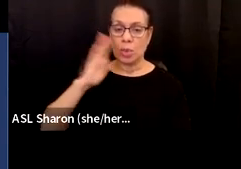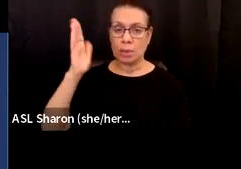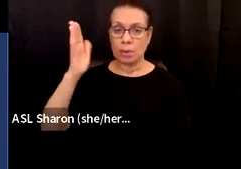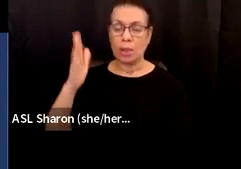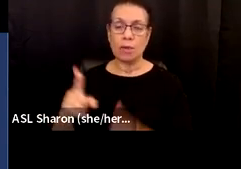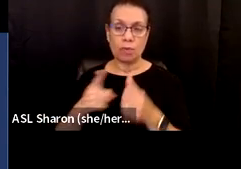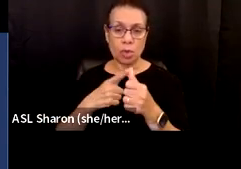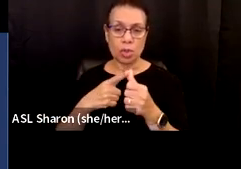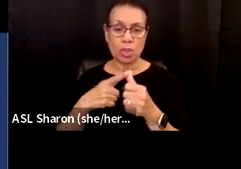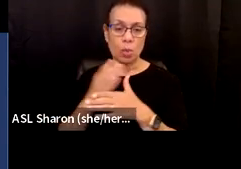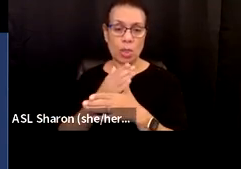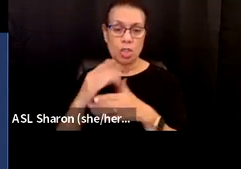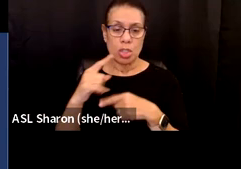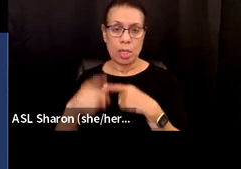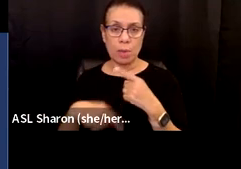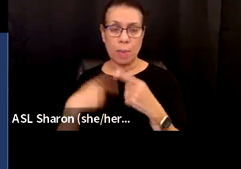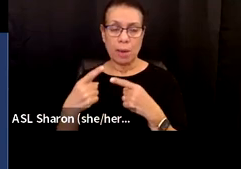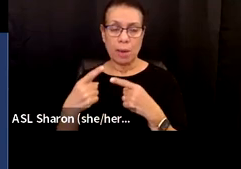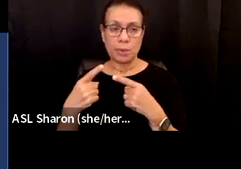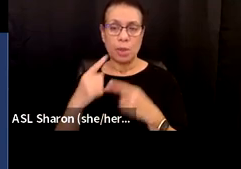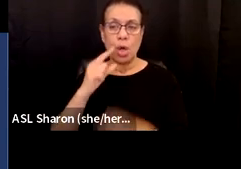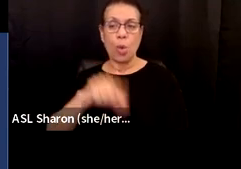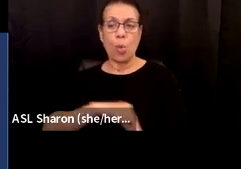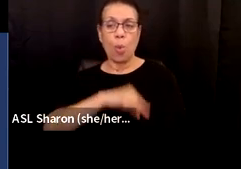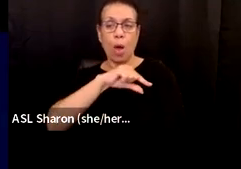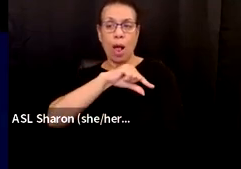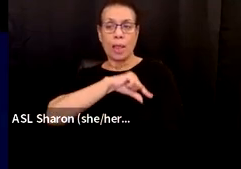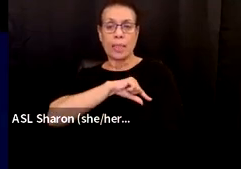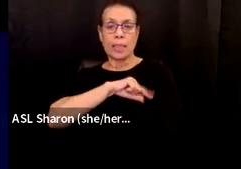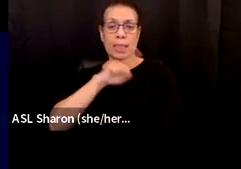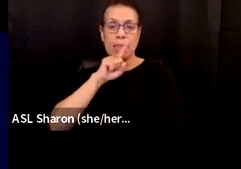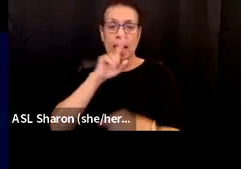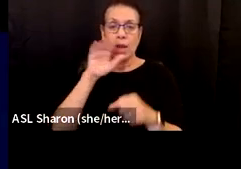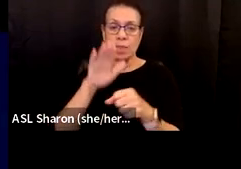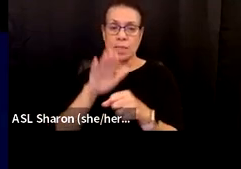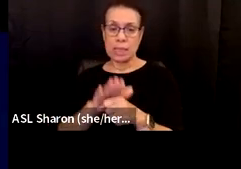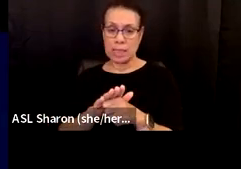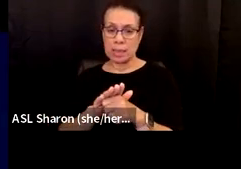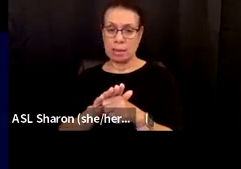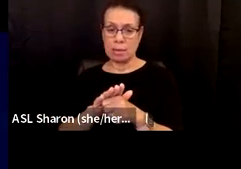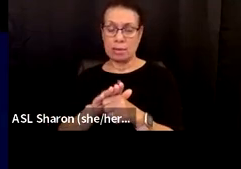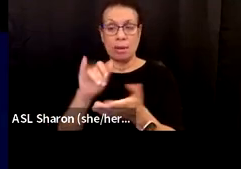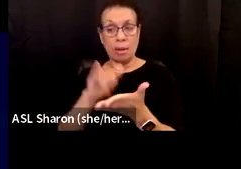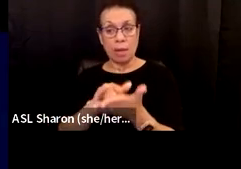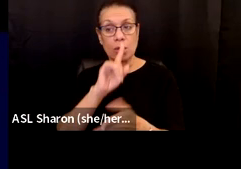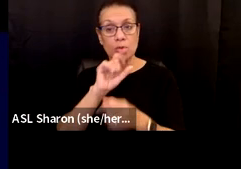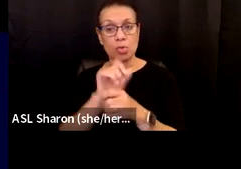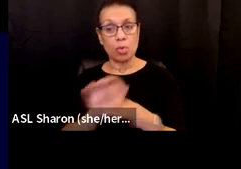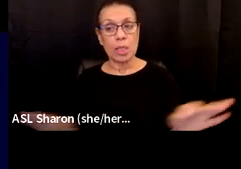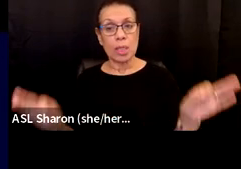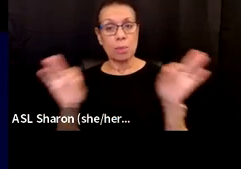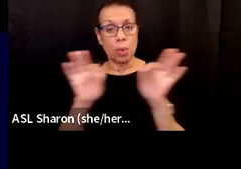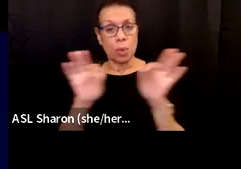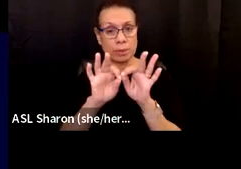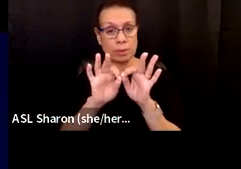about some of the quality guarantees that are important to this work it